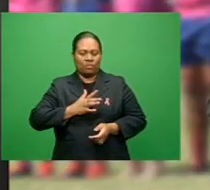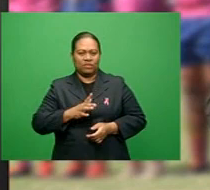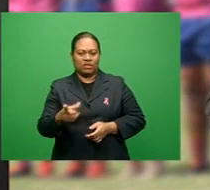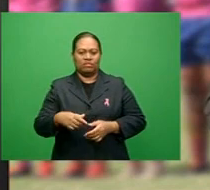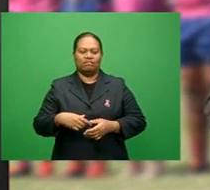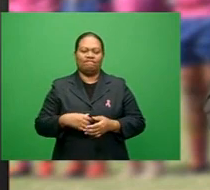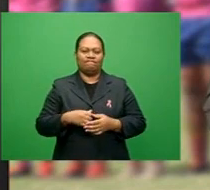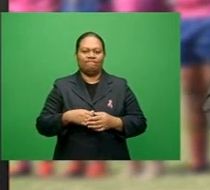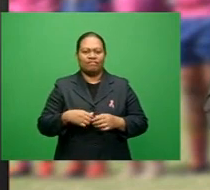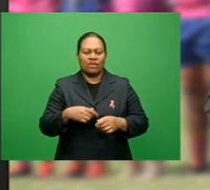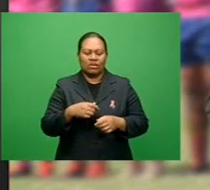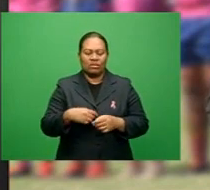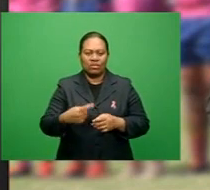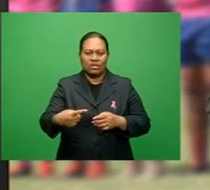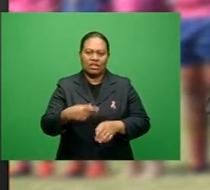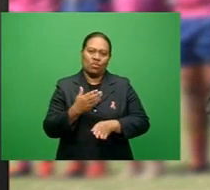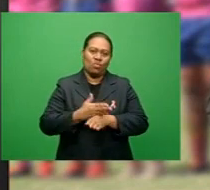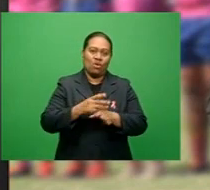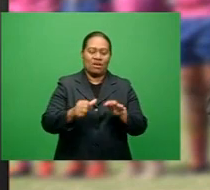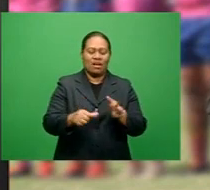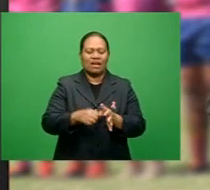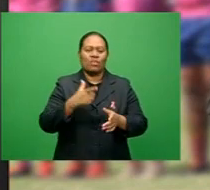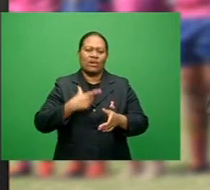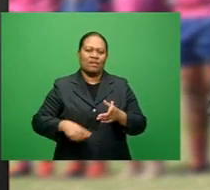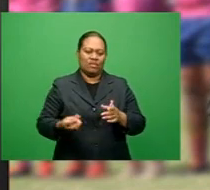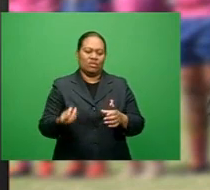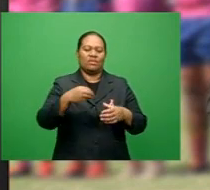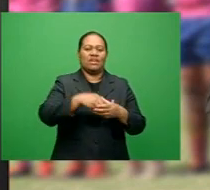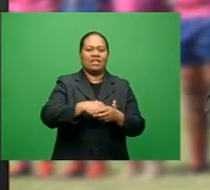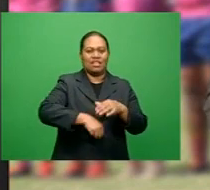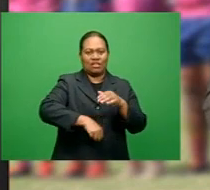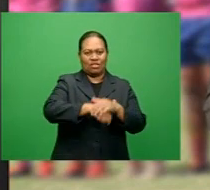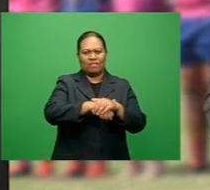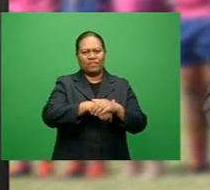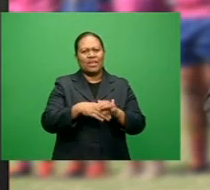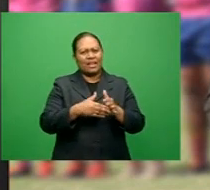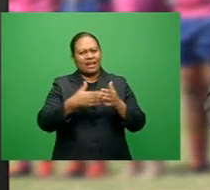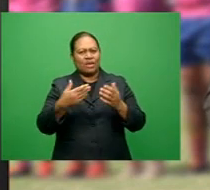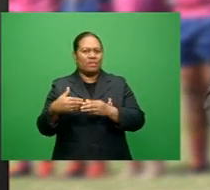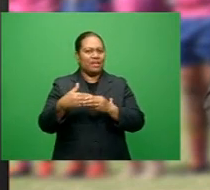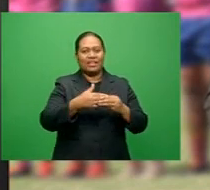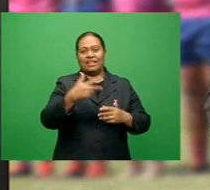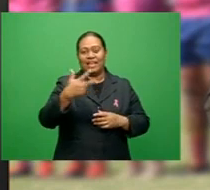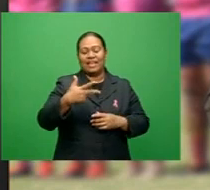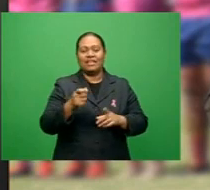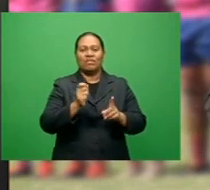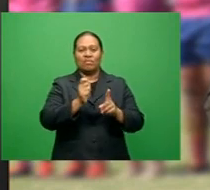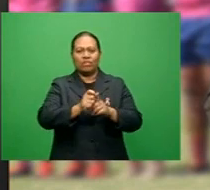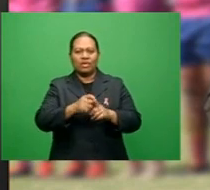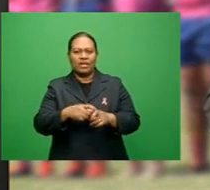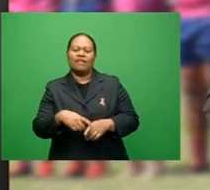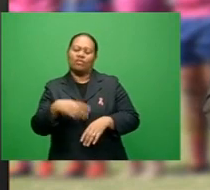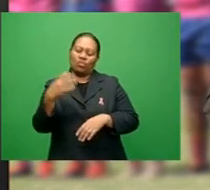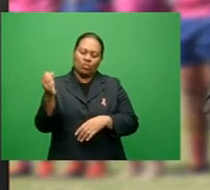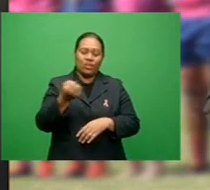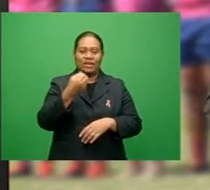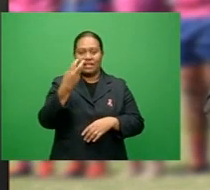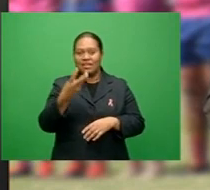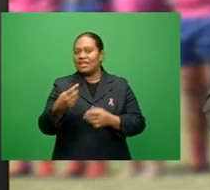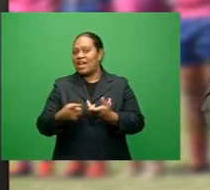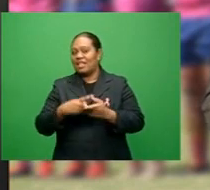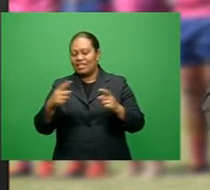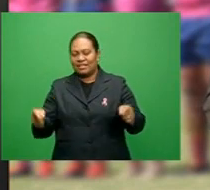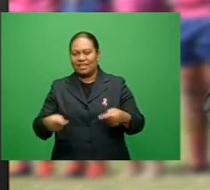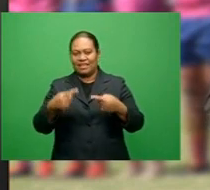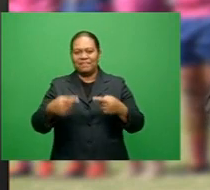Cup competition. The Maroons are currently in 6th place with 18 points and will need to win their remaining 3 matches to avoid